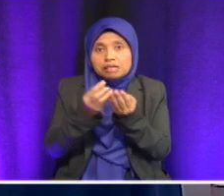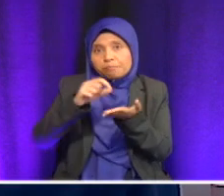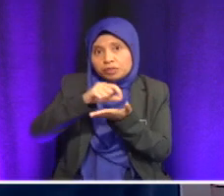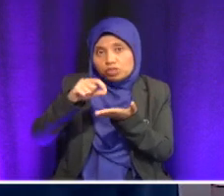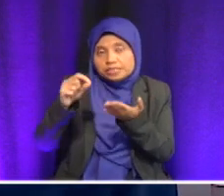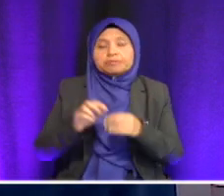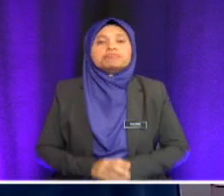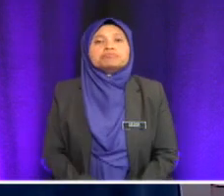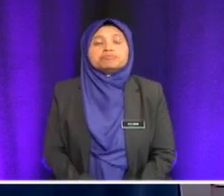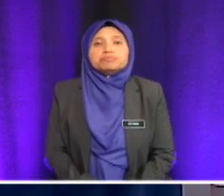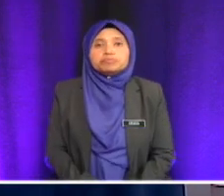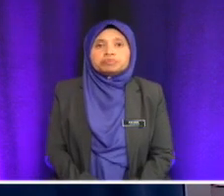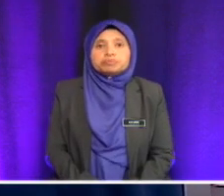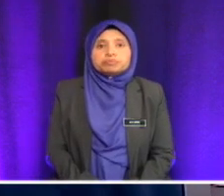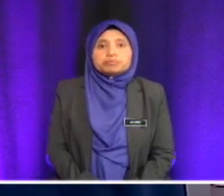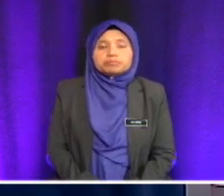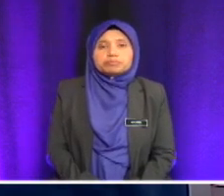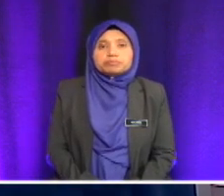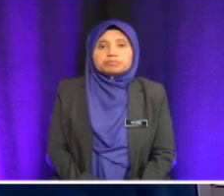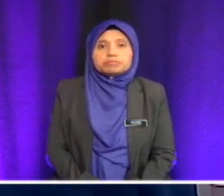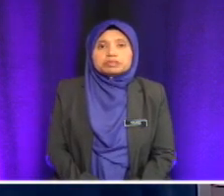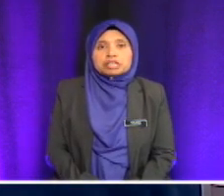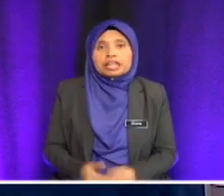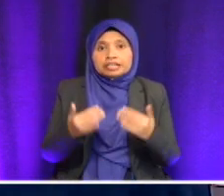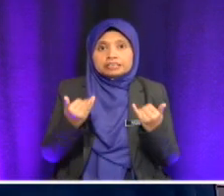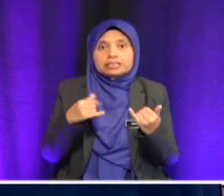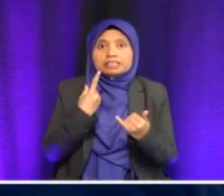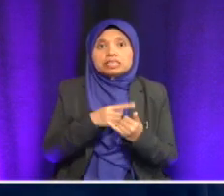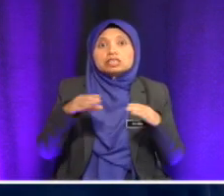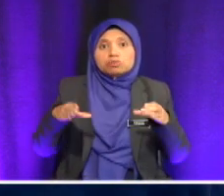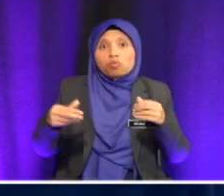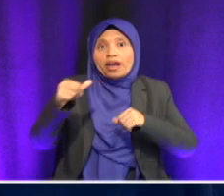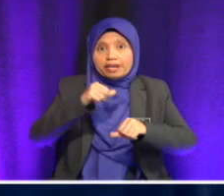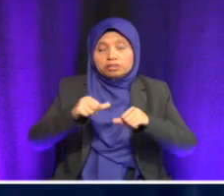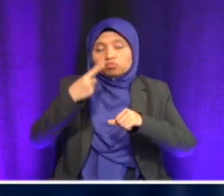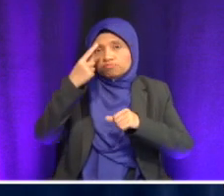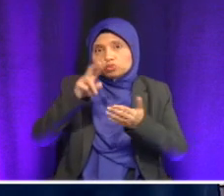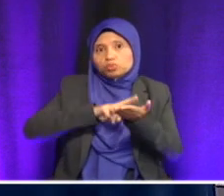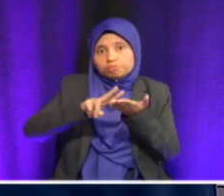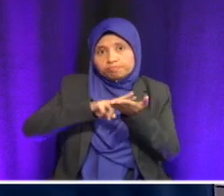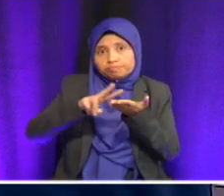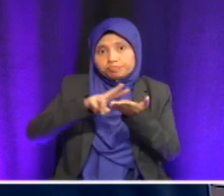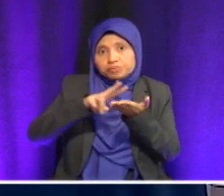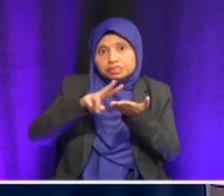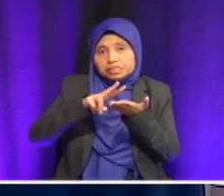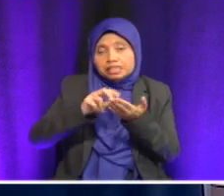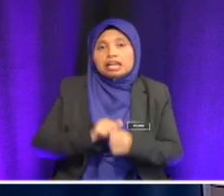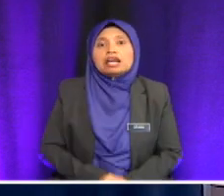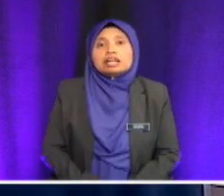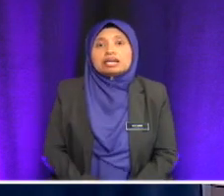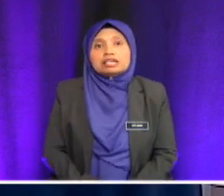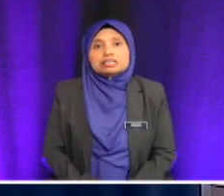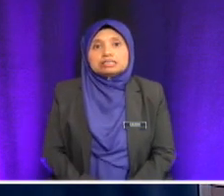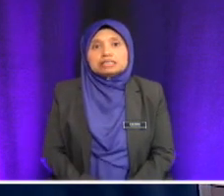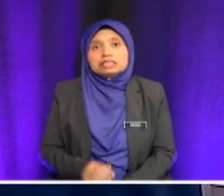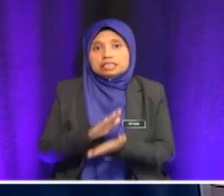understand. Okay. All right, so now let's proceed with our activity for reading. All right. Okay, so for this activity, our students are going to